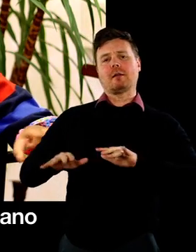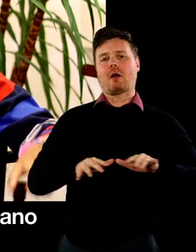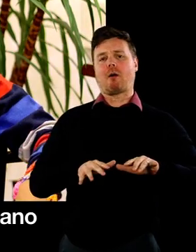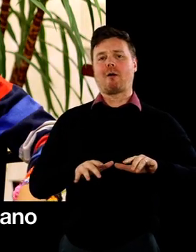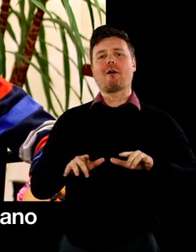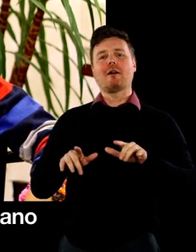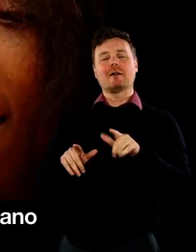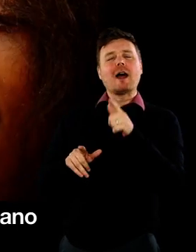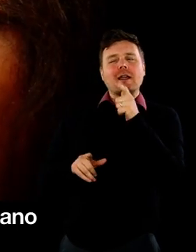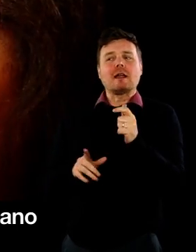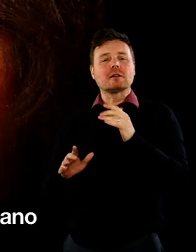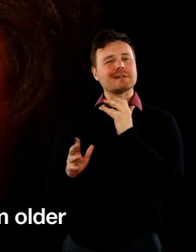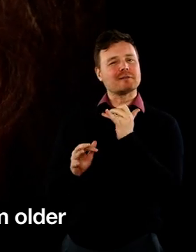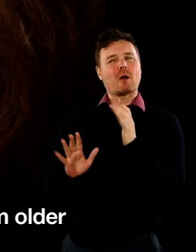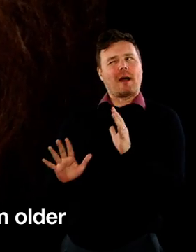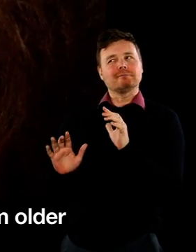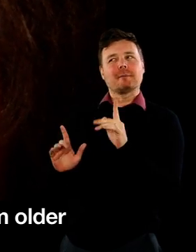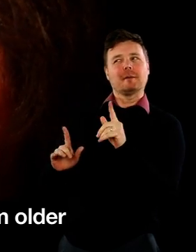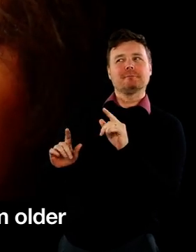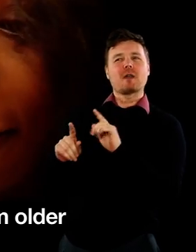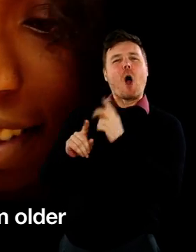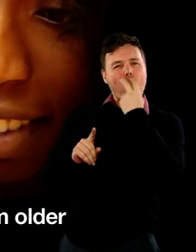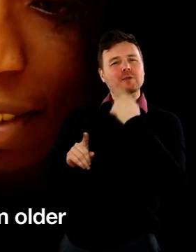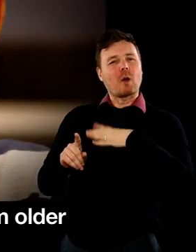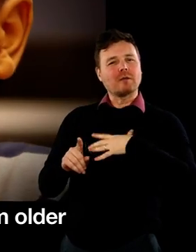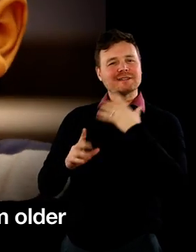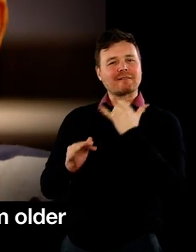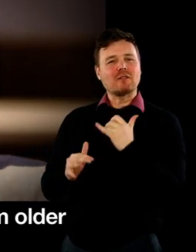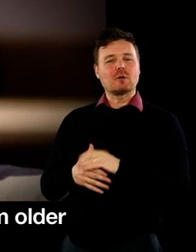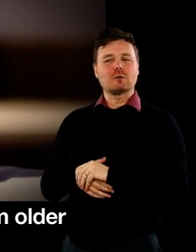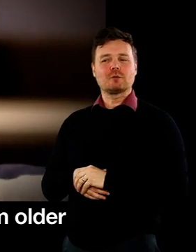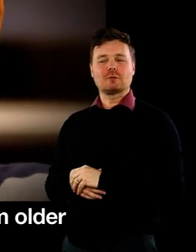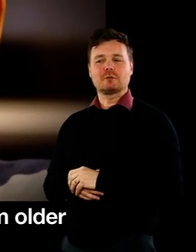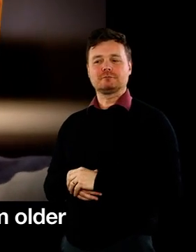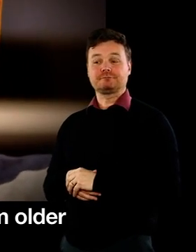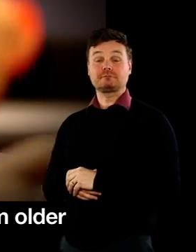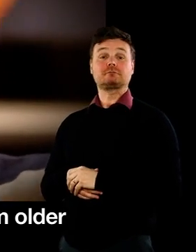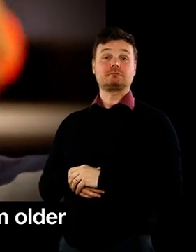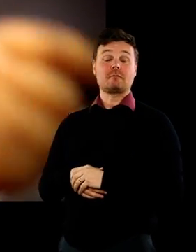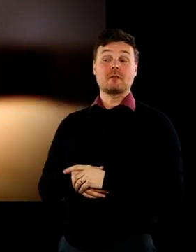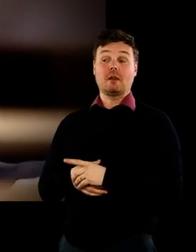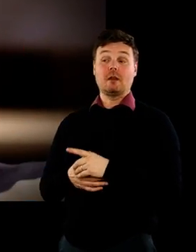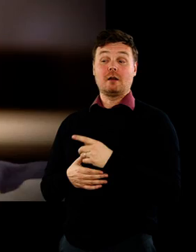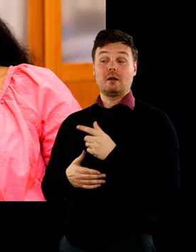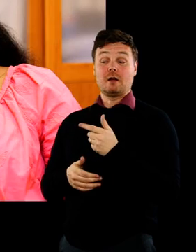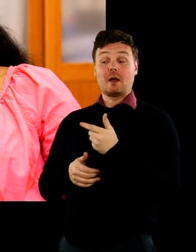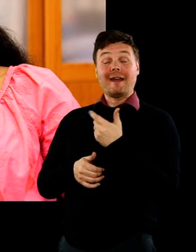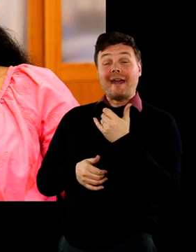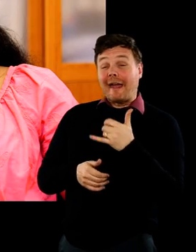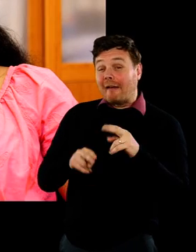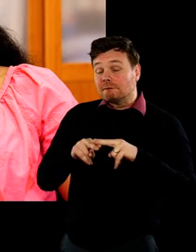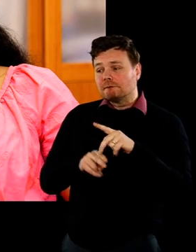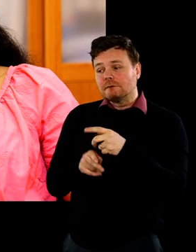know how to play on the piano, or I can play on the saxophone if I'm older. Supported